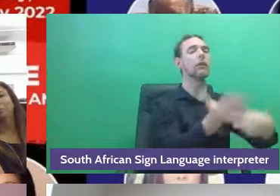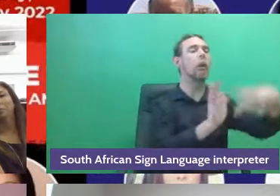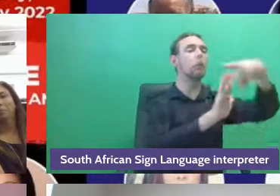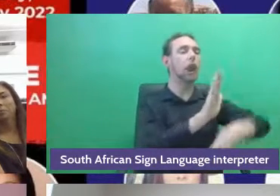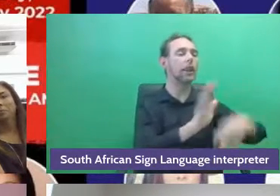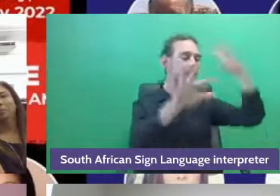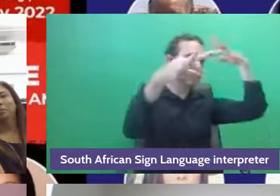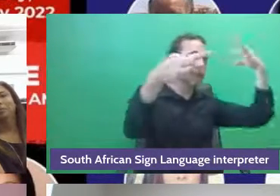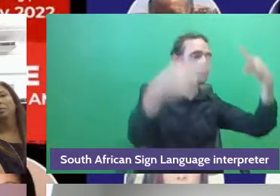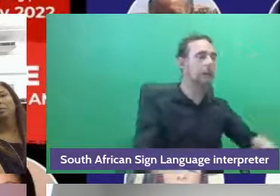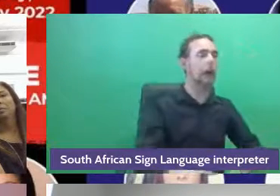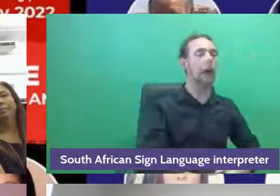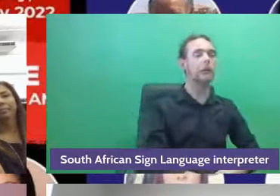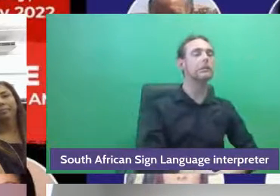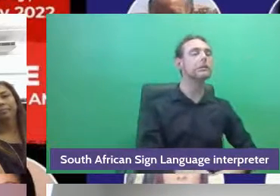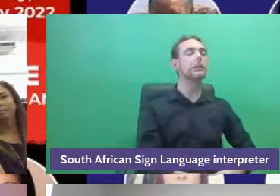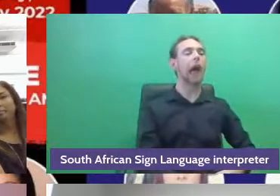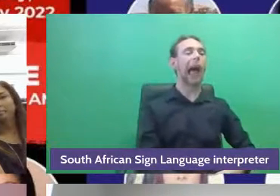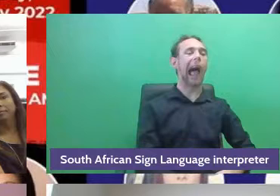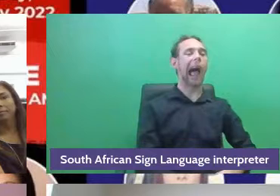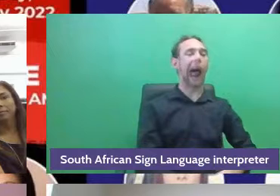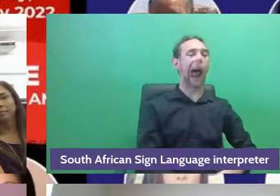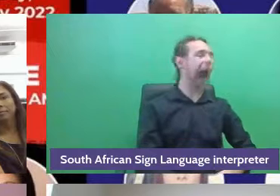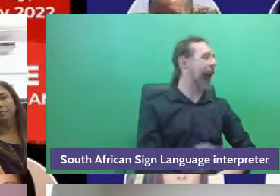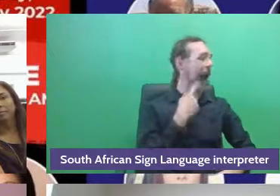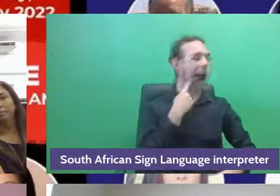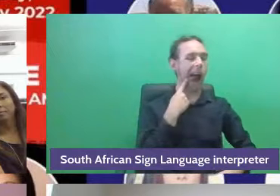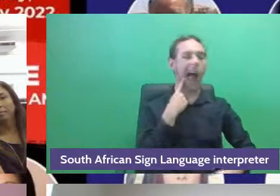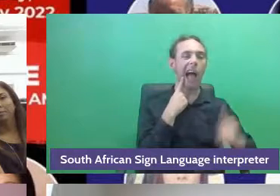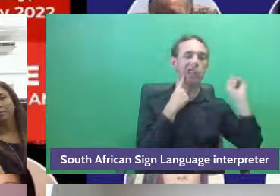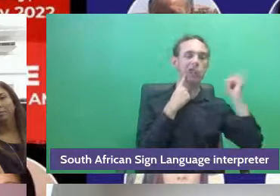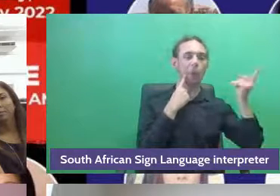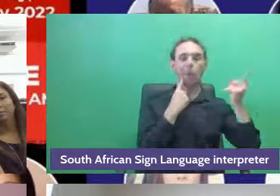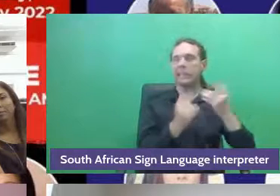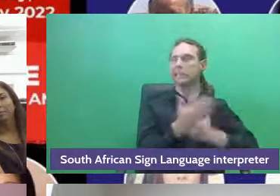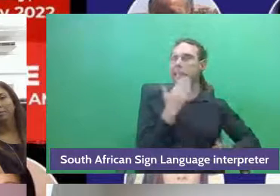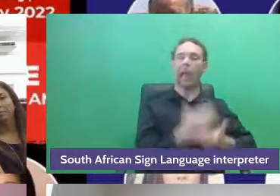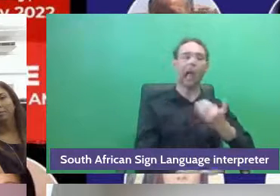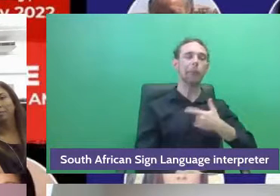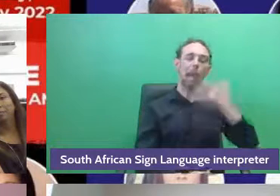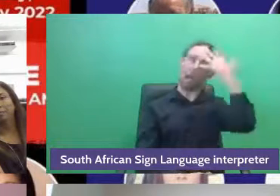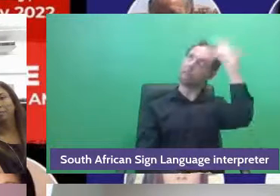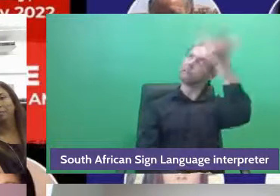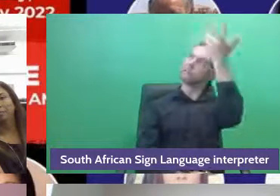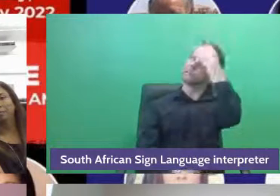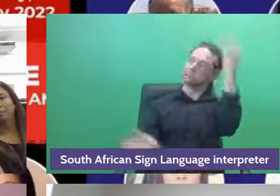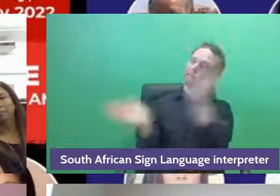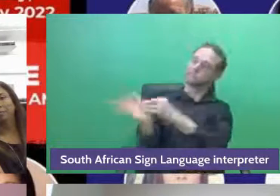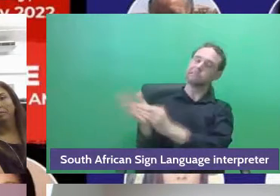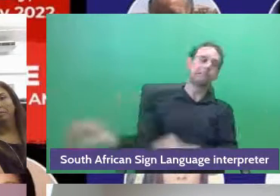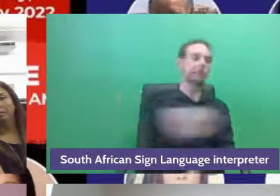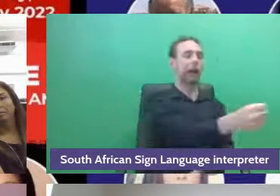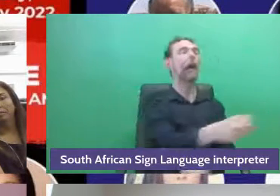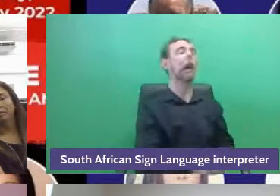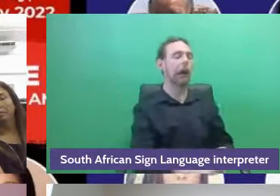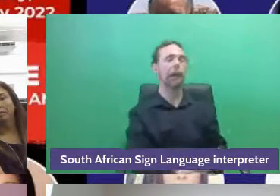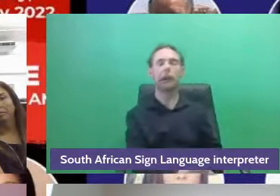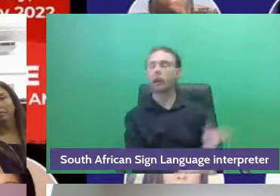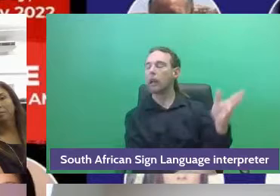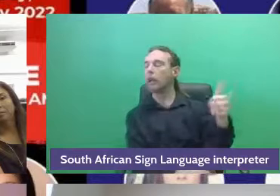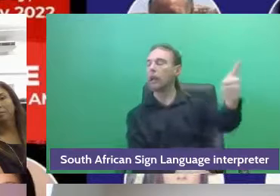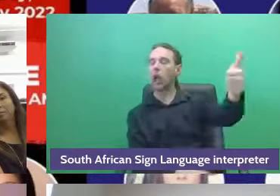boxes, but we are creating spaces where they can be free, have freedom to voice